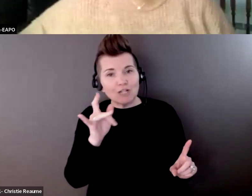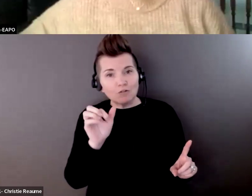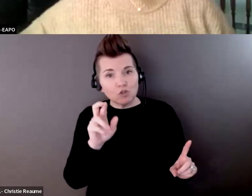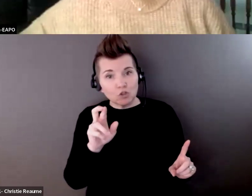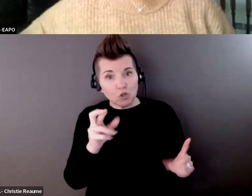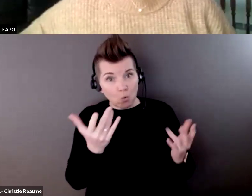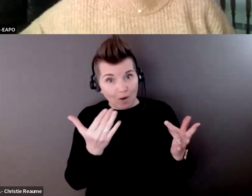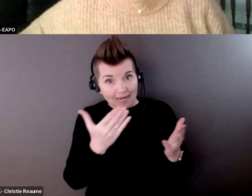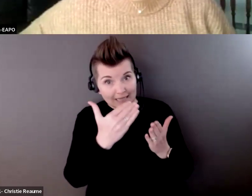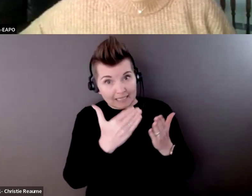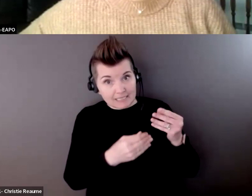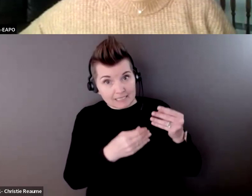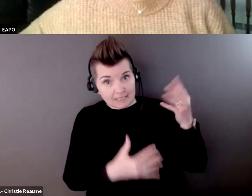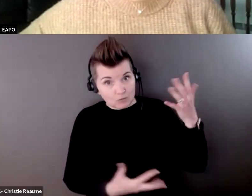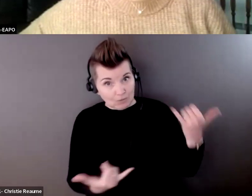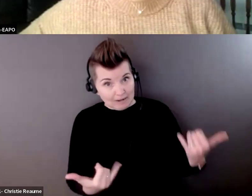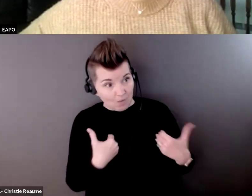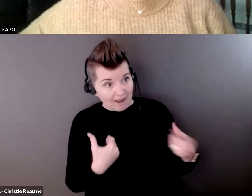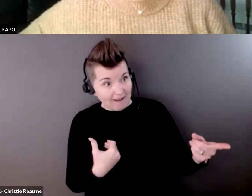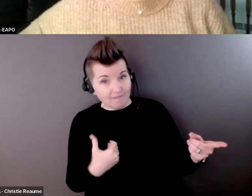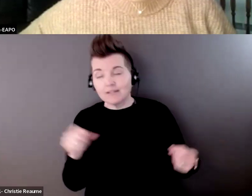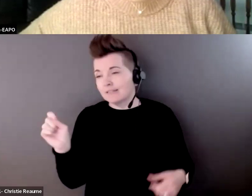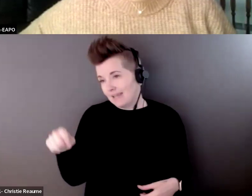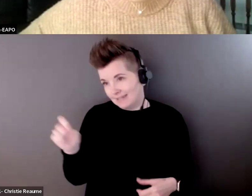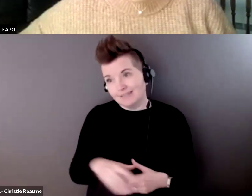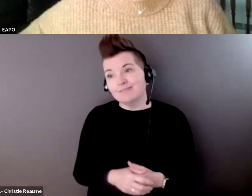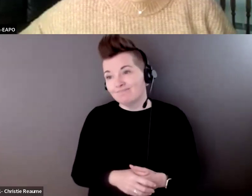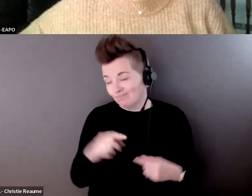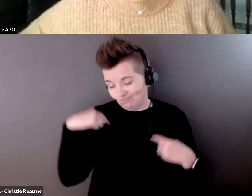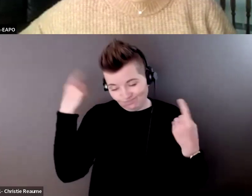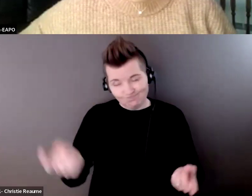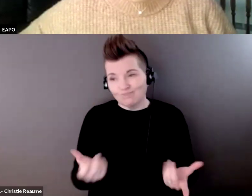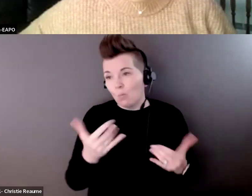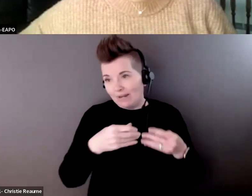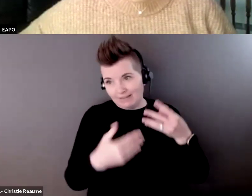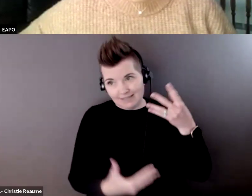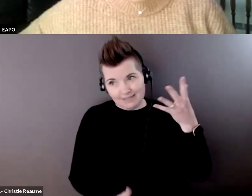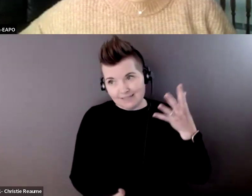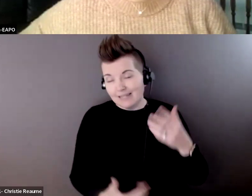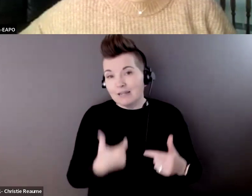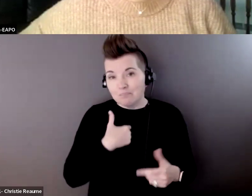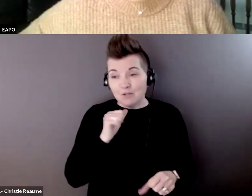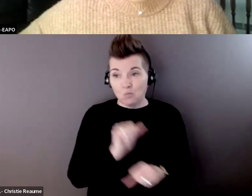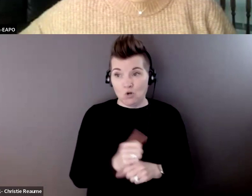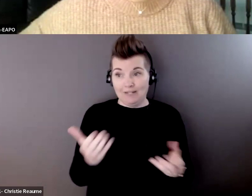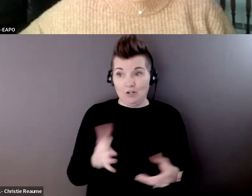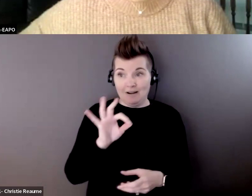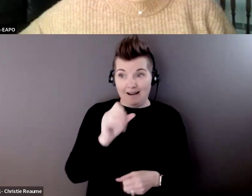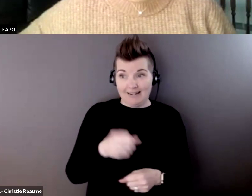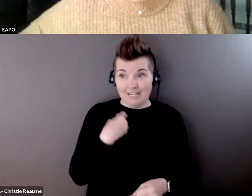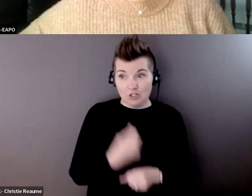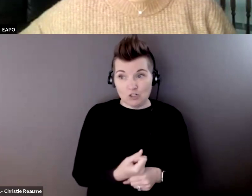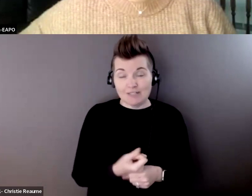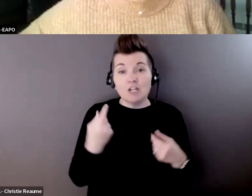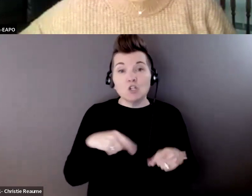We do. The only time we haven't had a wait list during my 9 years here was a little bit during